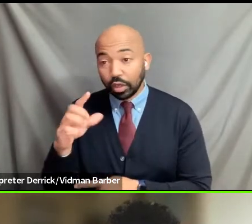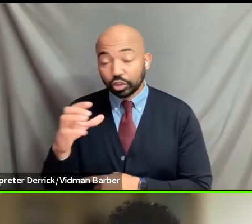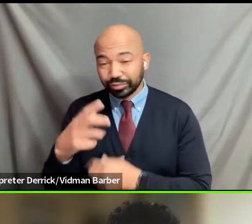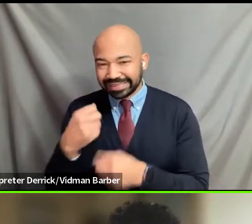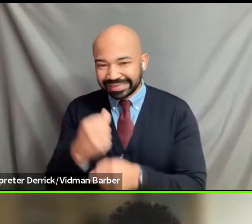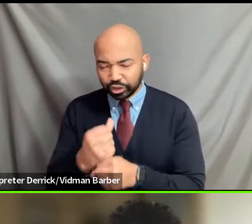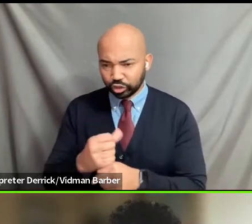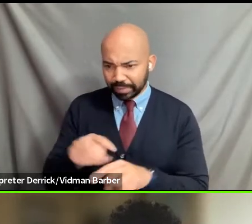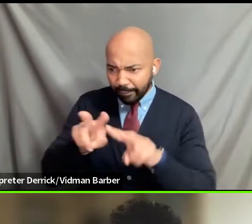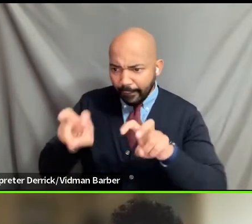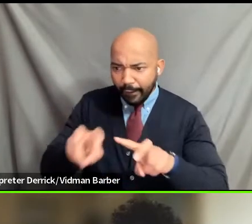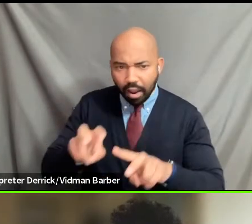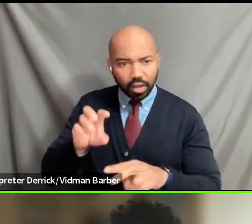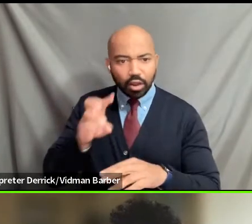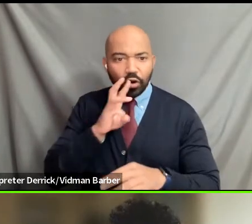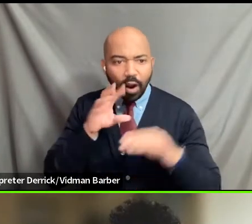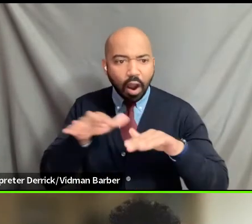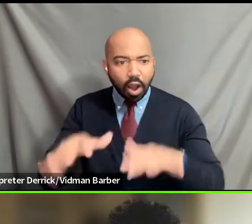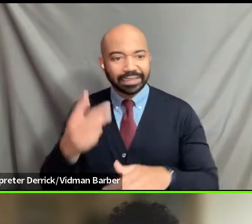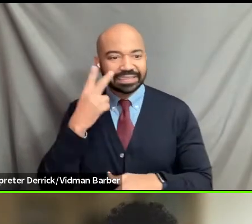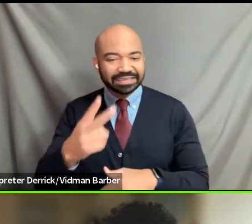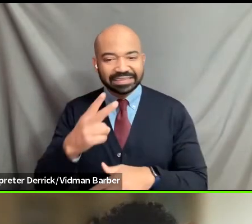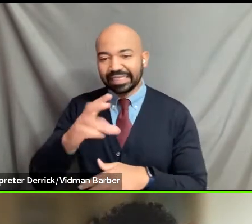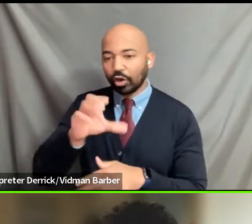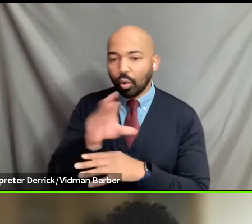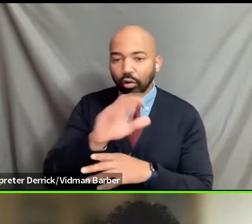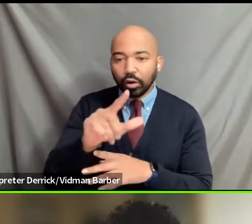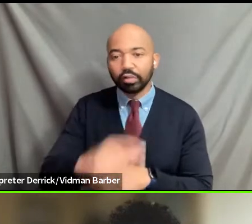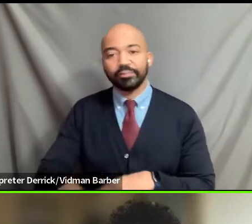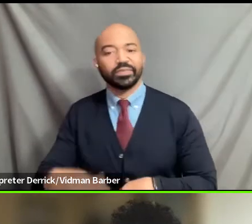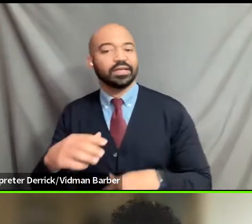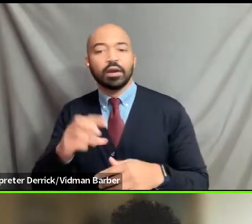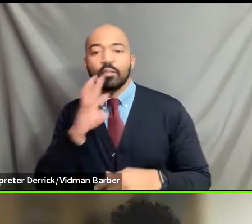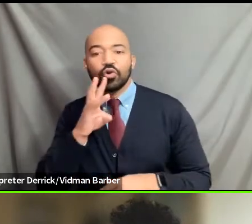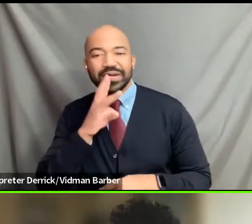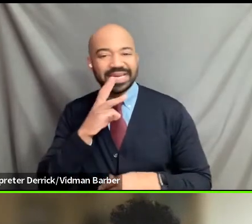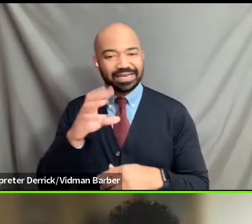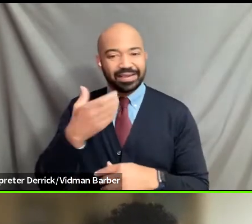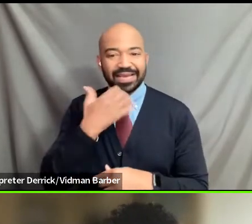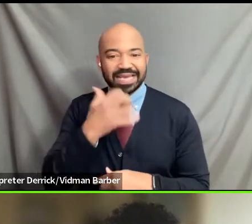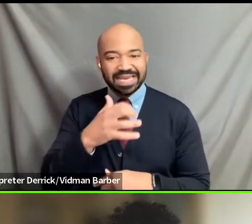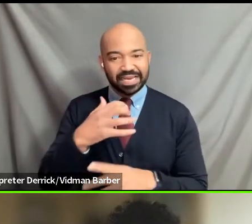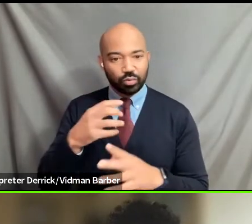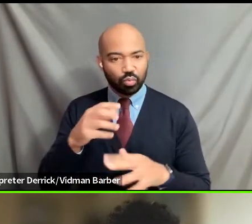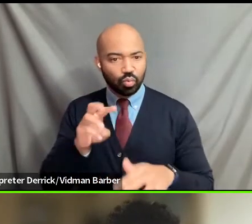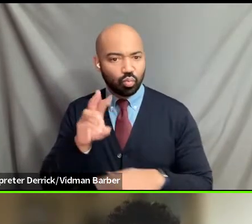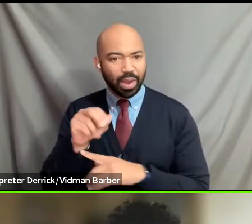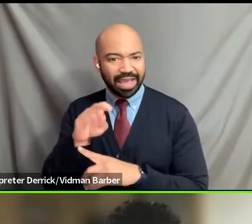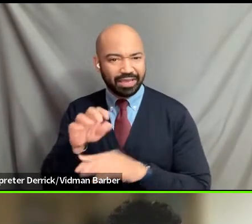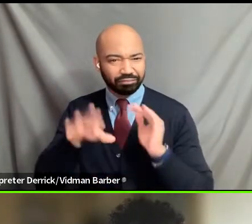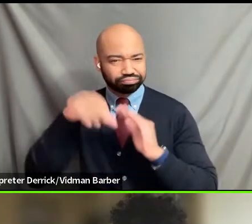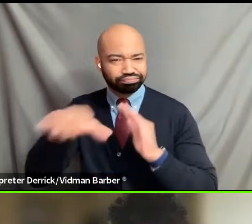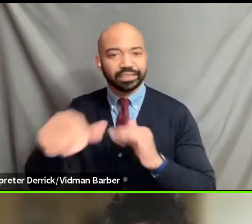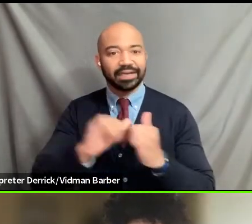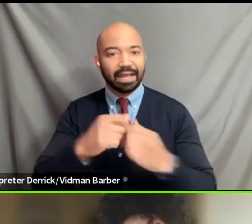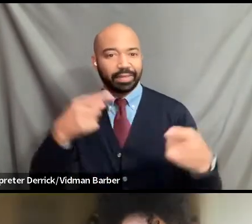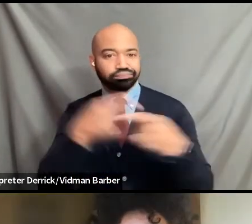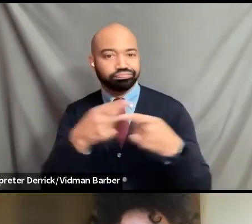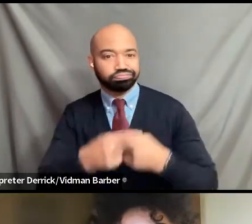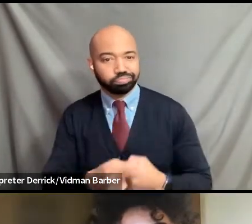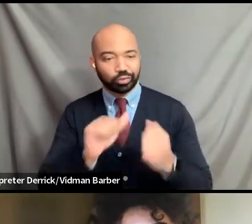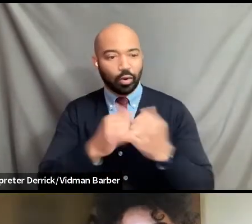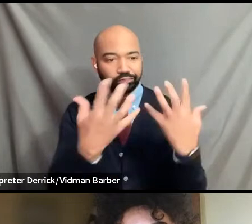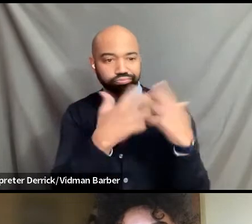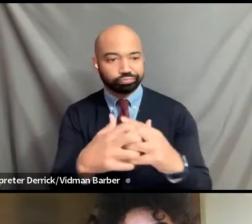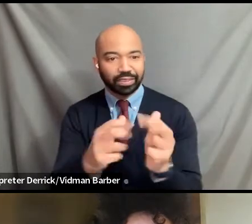get to work on deep sea corals and marine heat waves and how they all intersect together. Thanks for having me today.